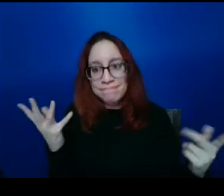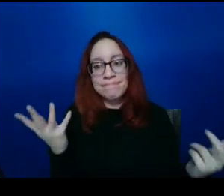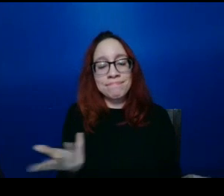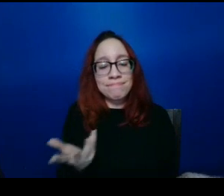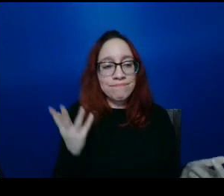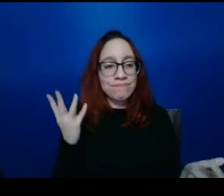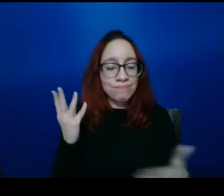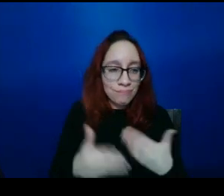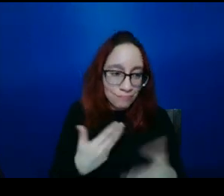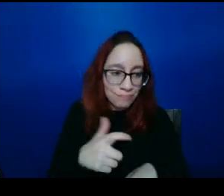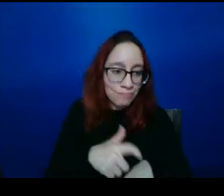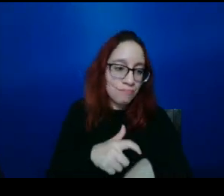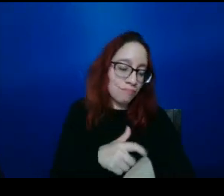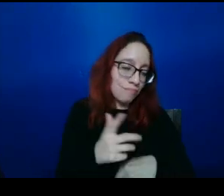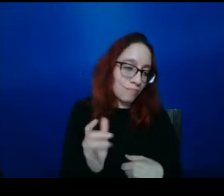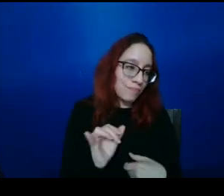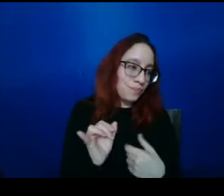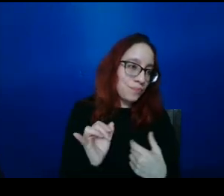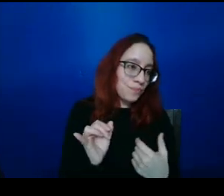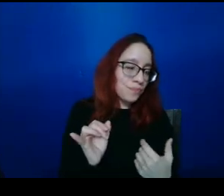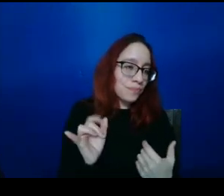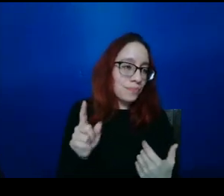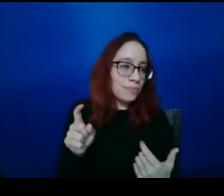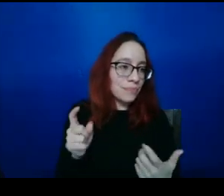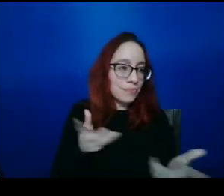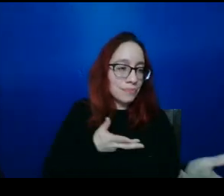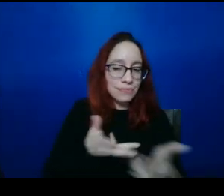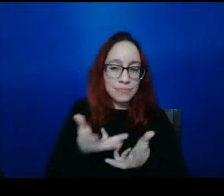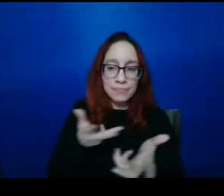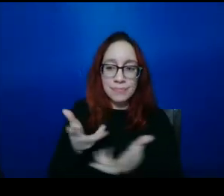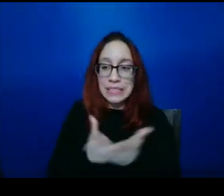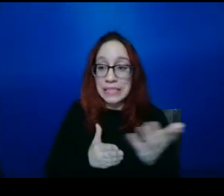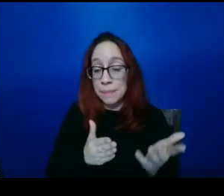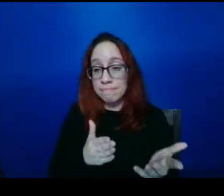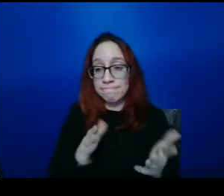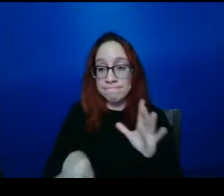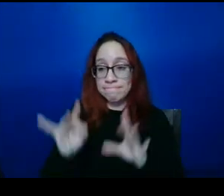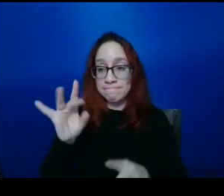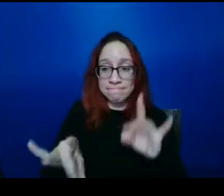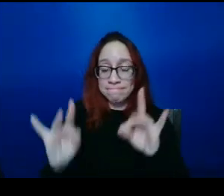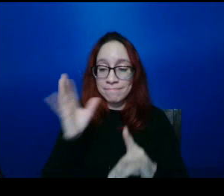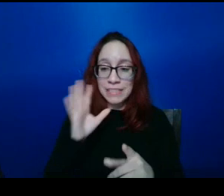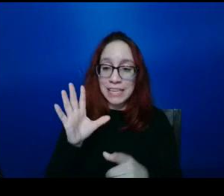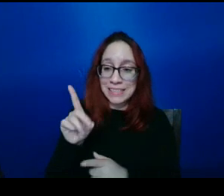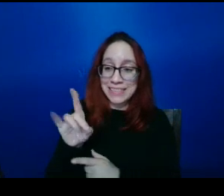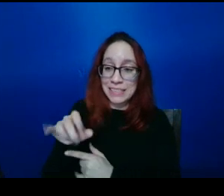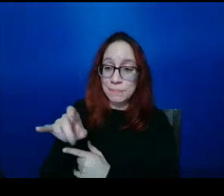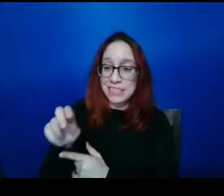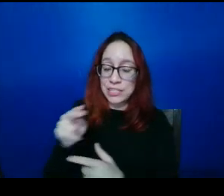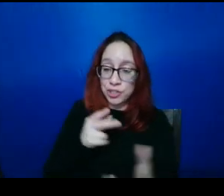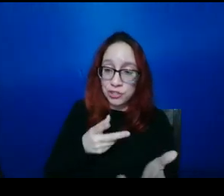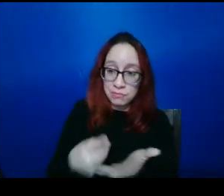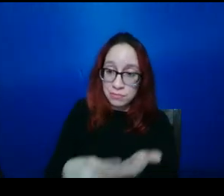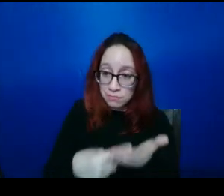go through a period of time where we had to engage in some discovery, taking depositions, things of that nature.